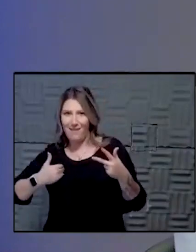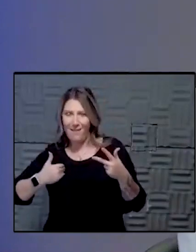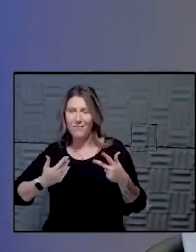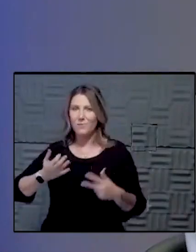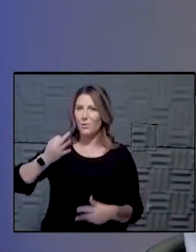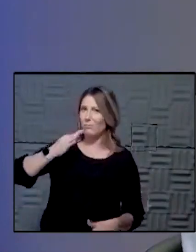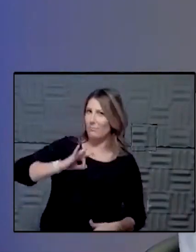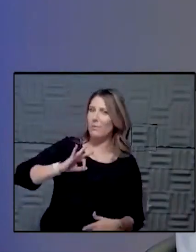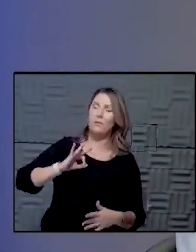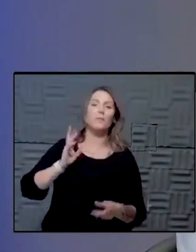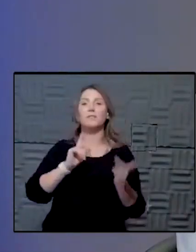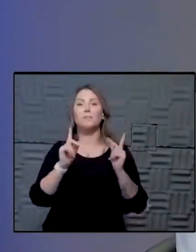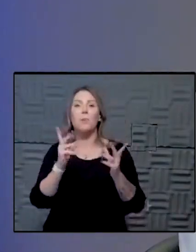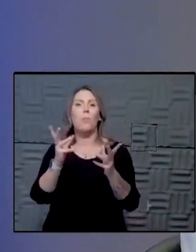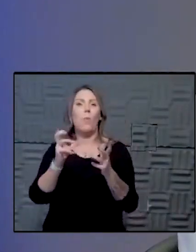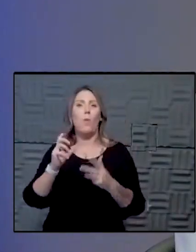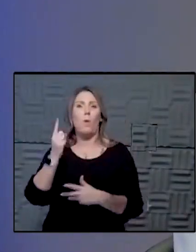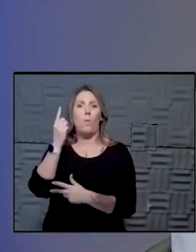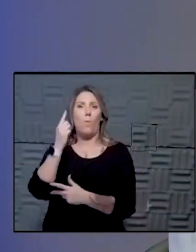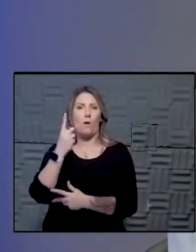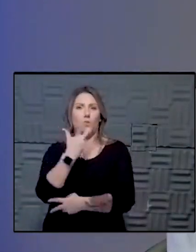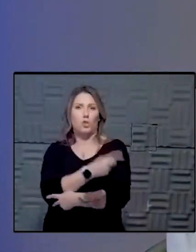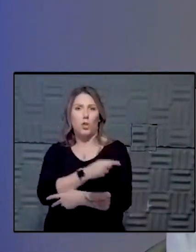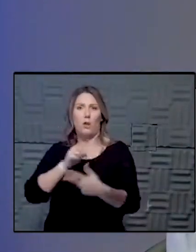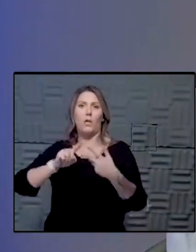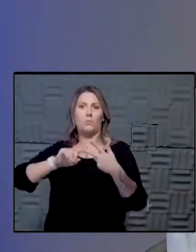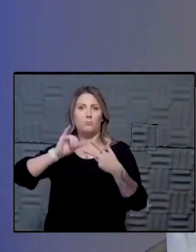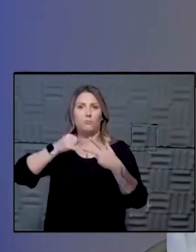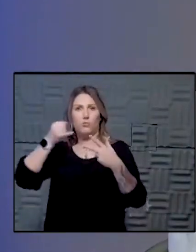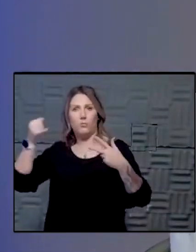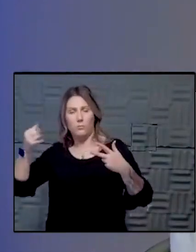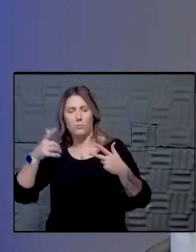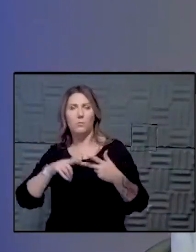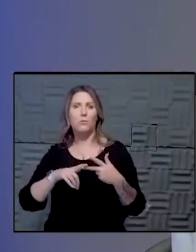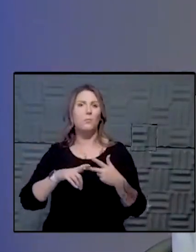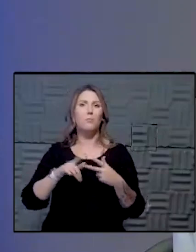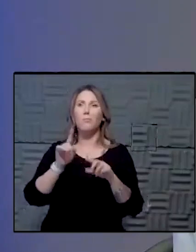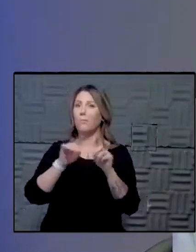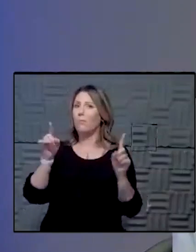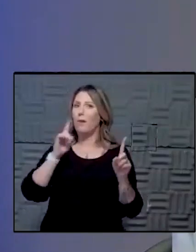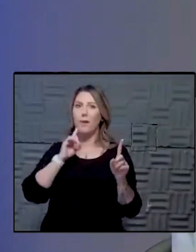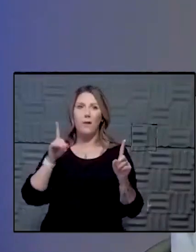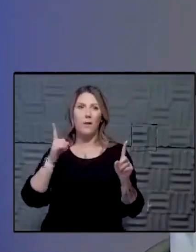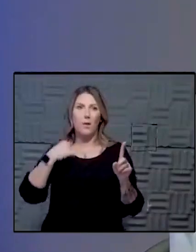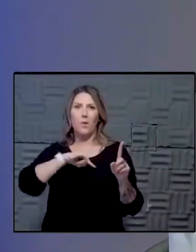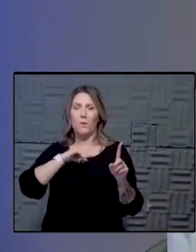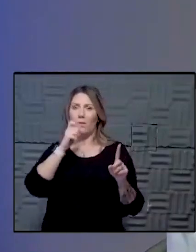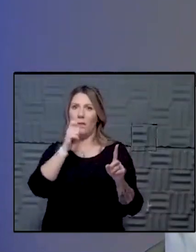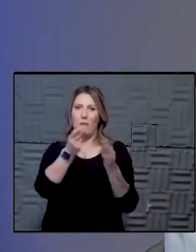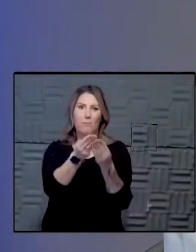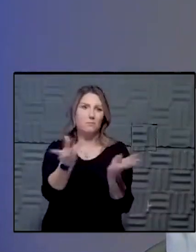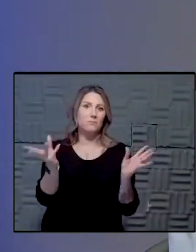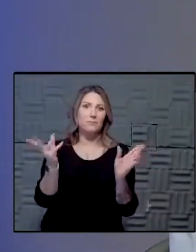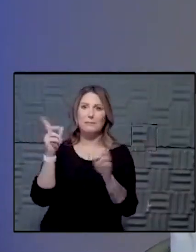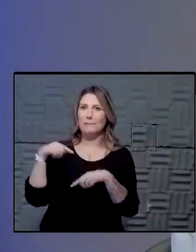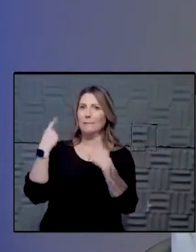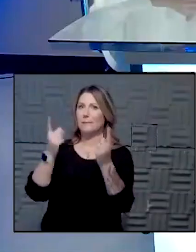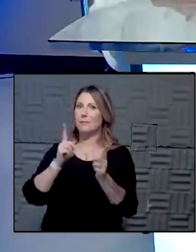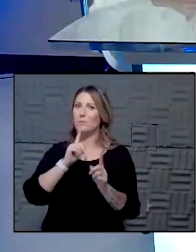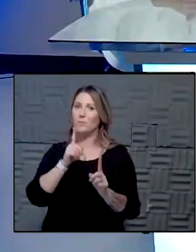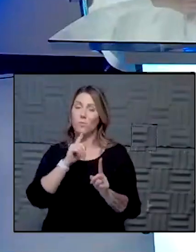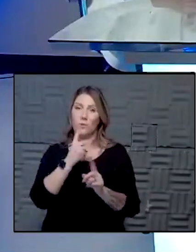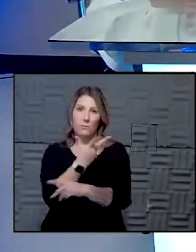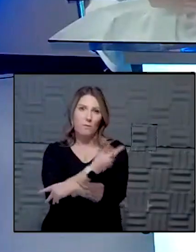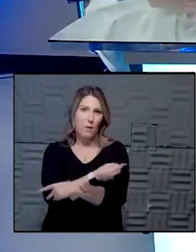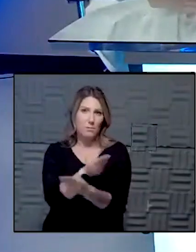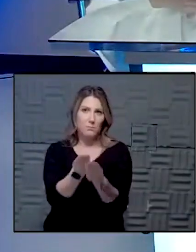looking for to get that one shot, that one dose. But it's just like historically we have not been giving it since the rollout, really. Yeah, and plus the